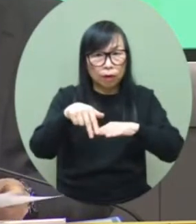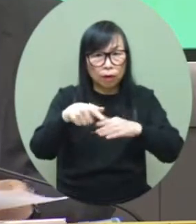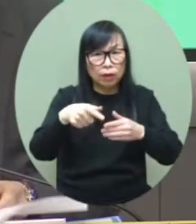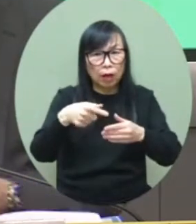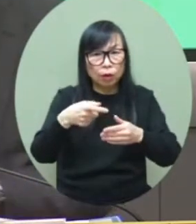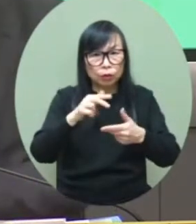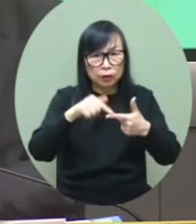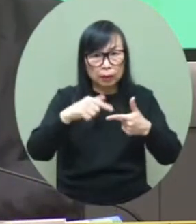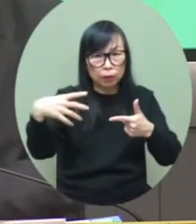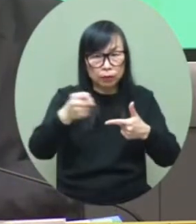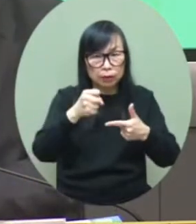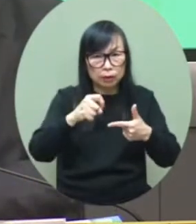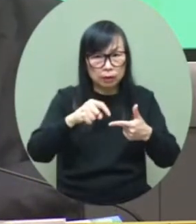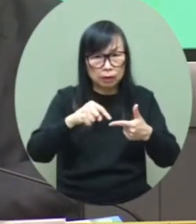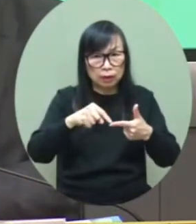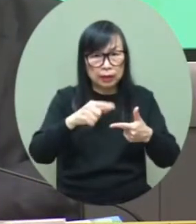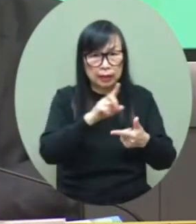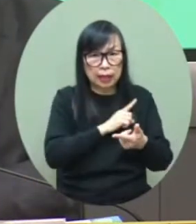Administration.